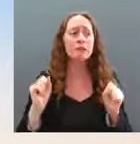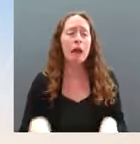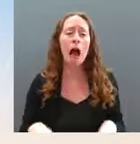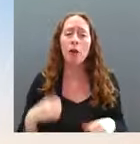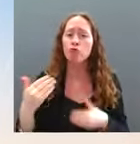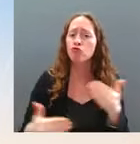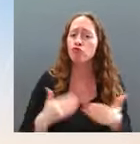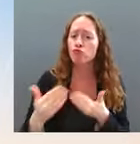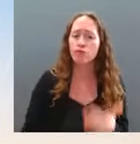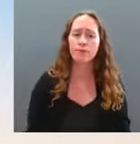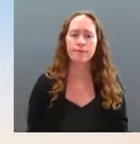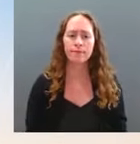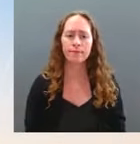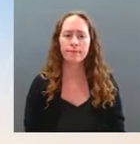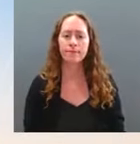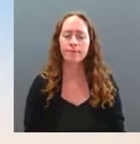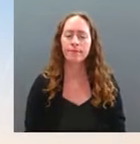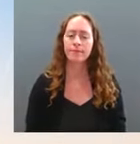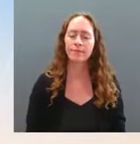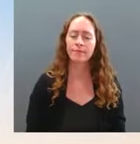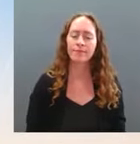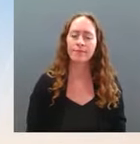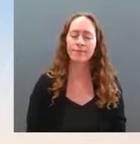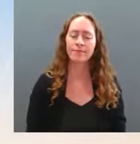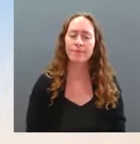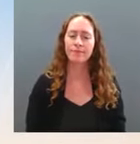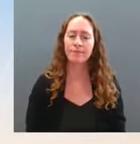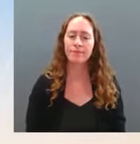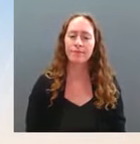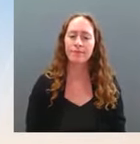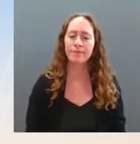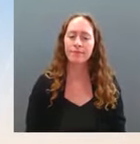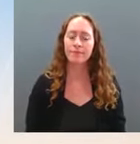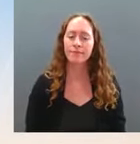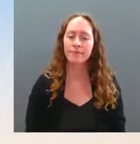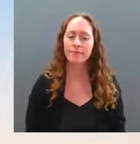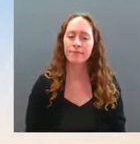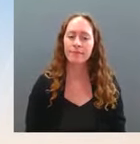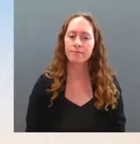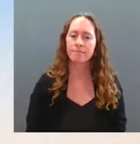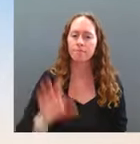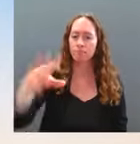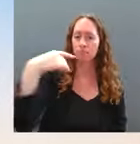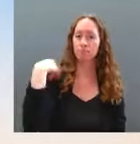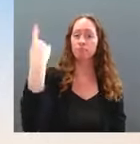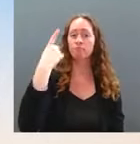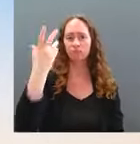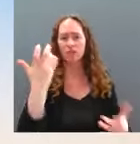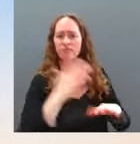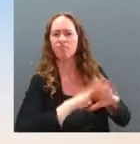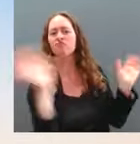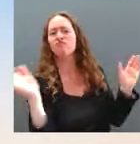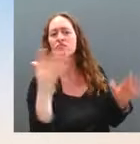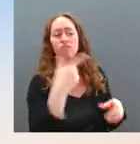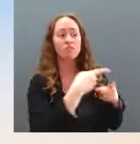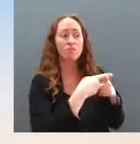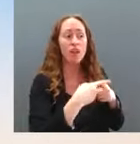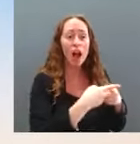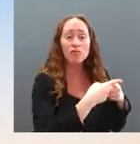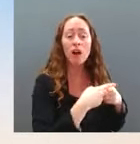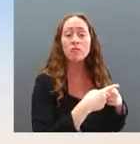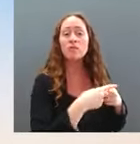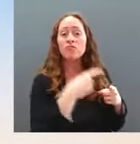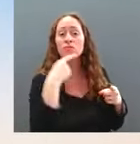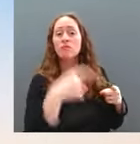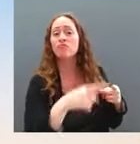oil imports. Does President Biden 100-0. Right? Yes. Yes. This is something the president supports, had called for,